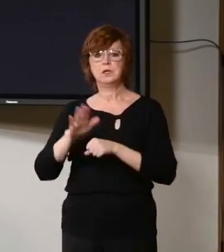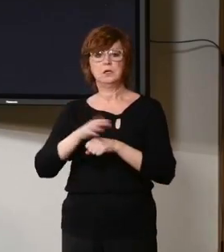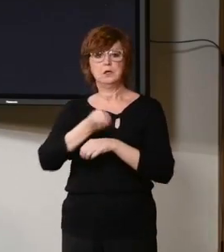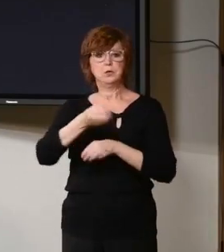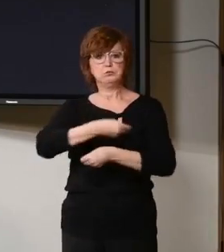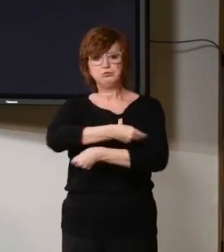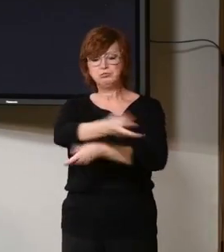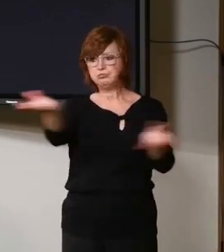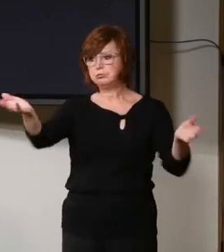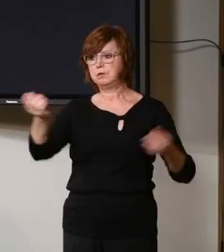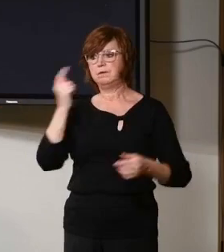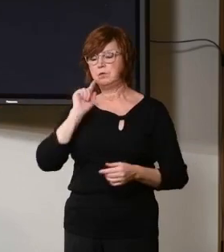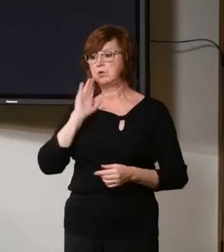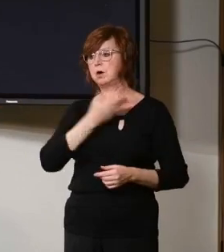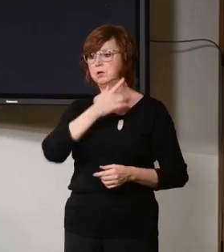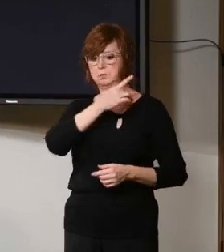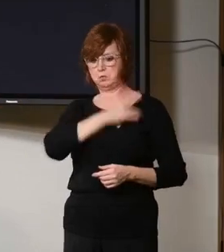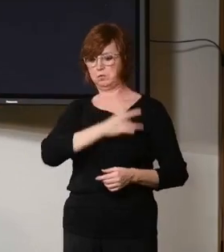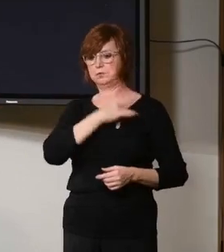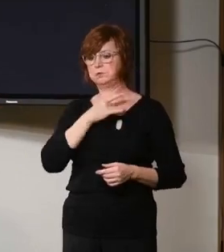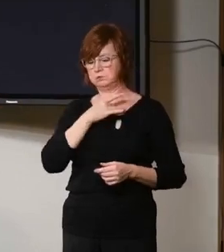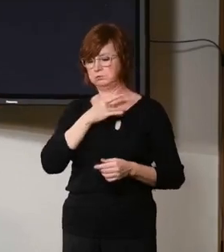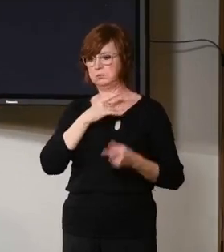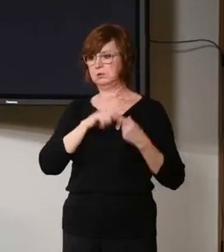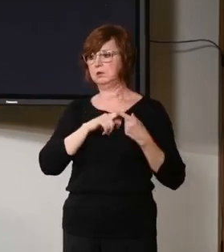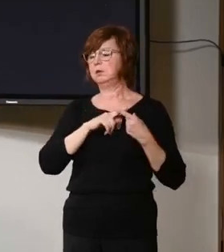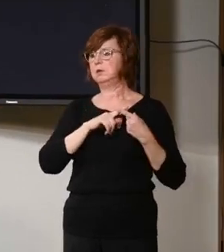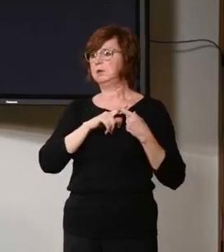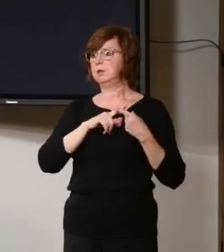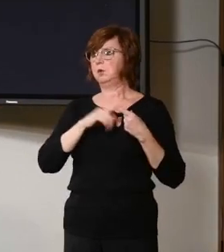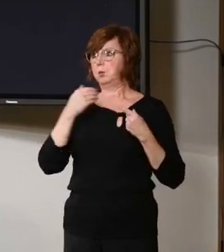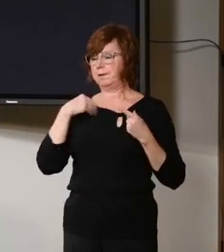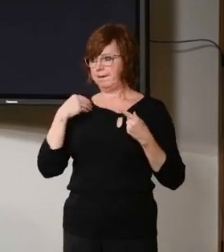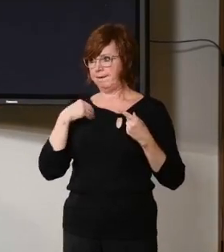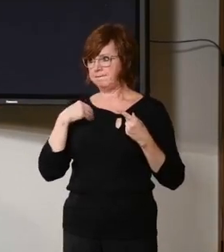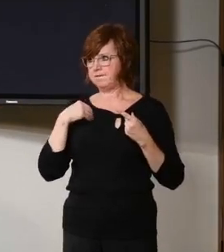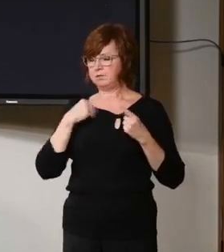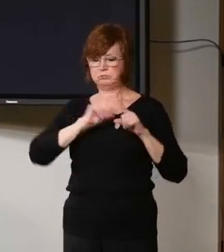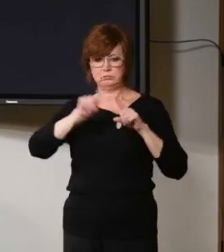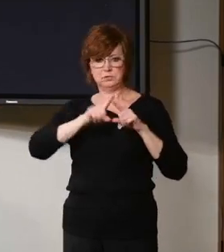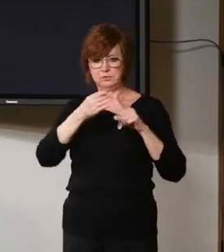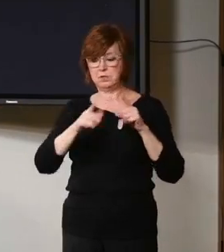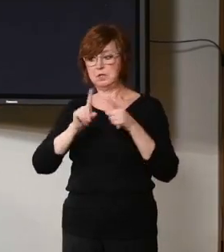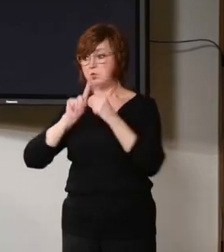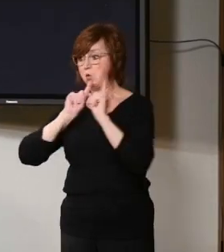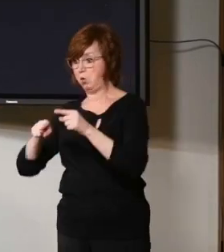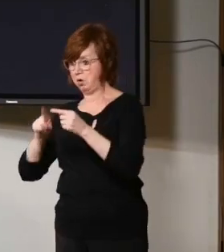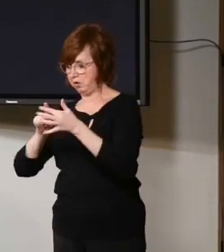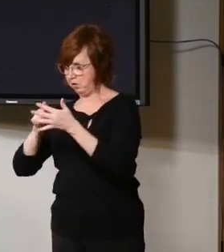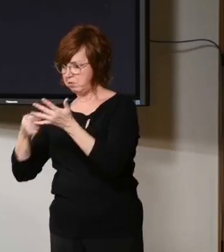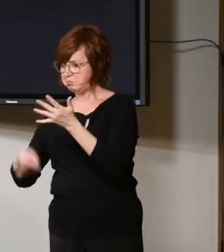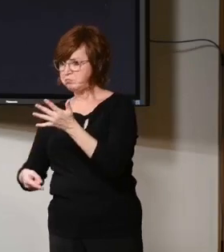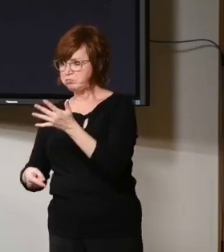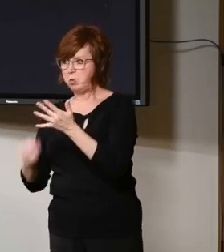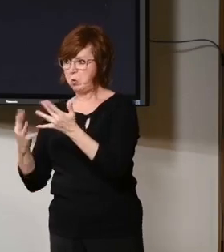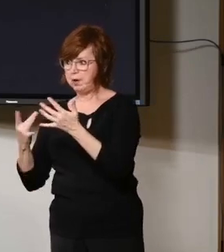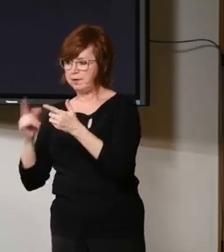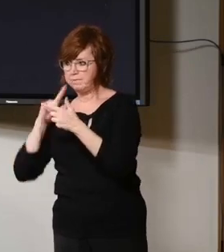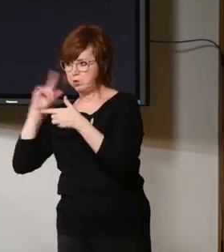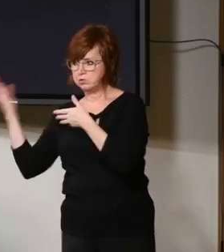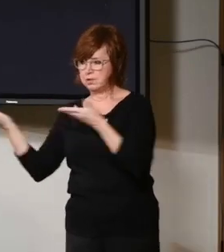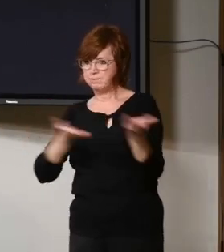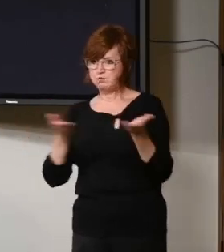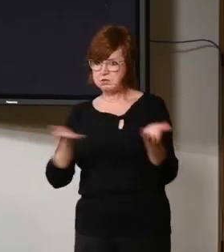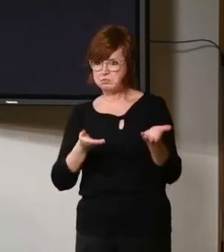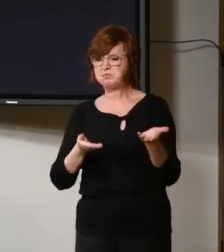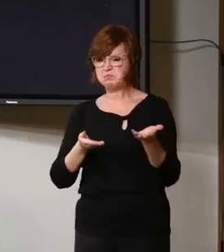need that protection to care for patients. We have a number of different items on order and are expecting those orders